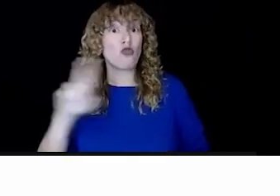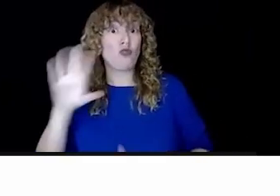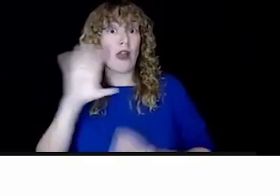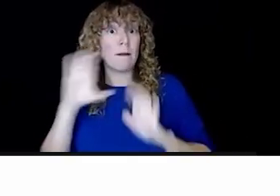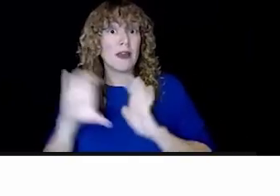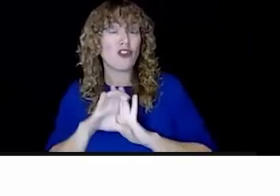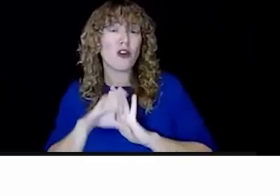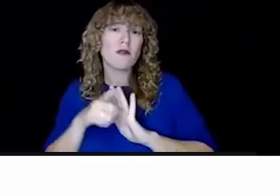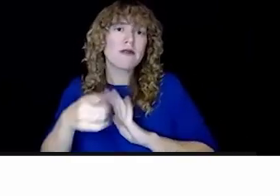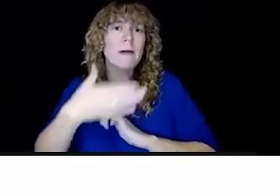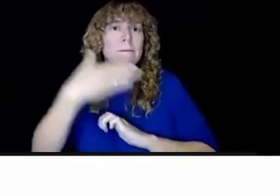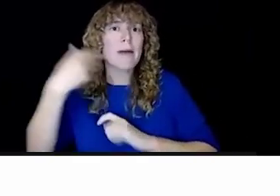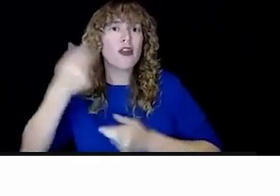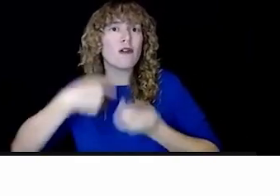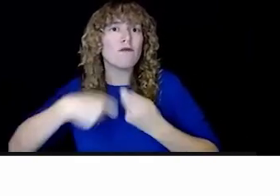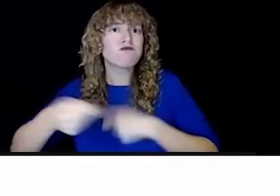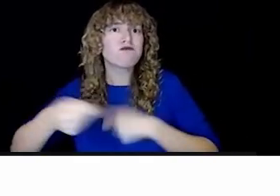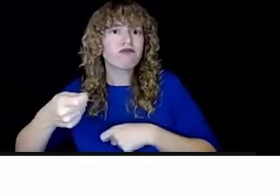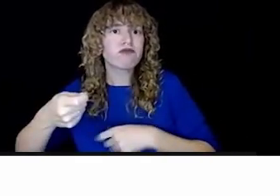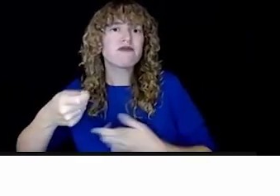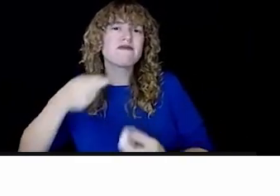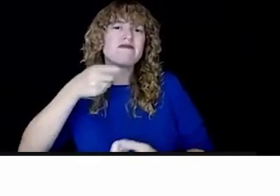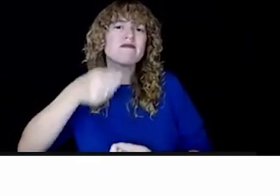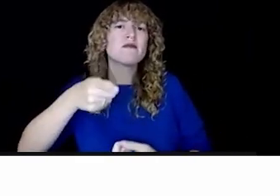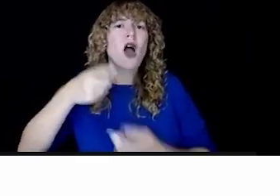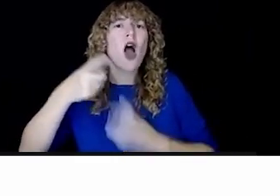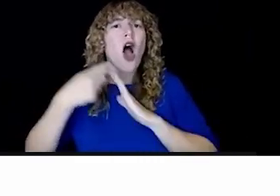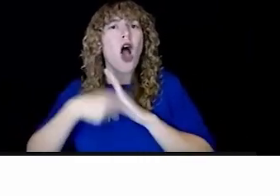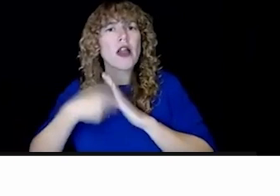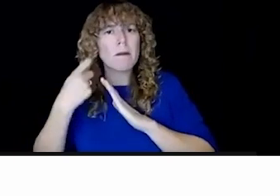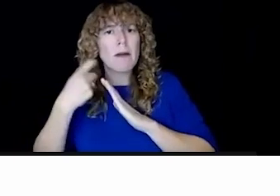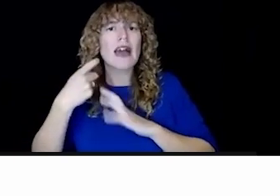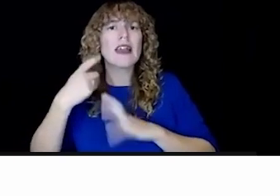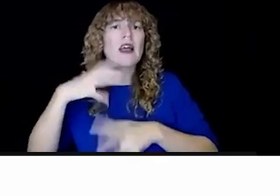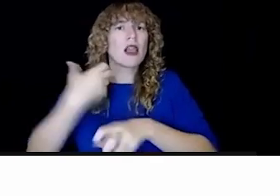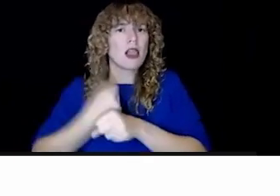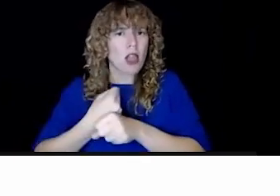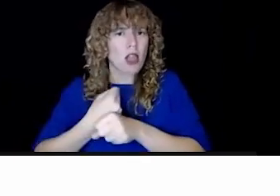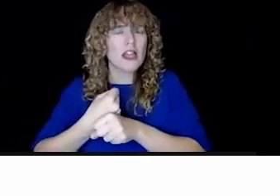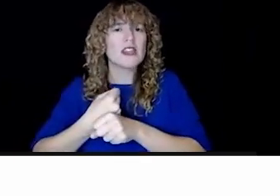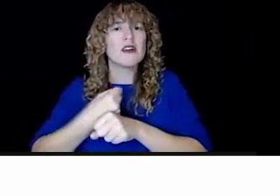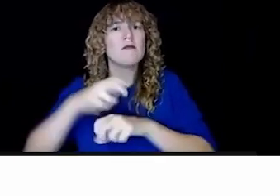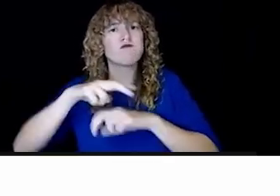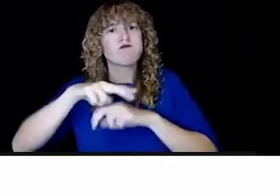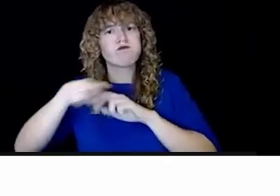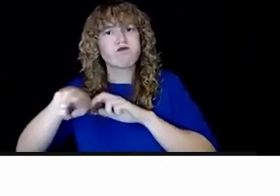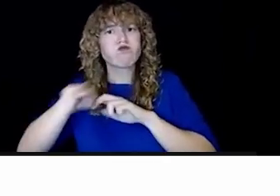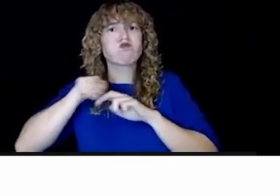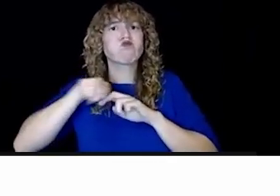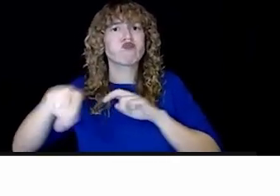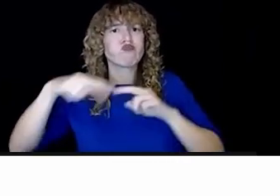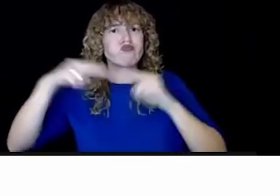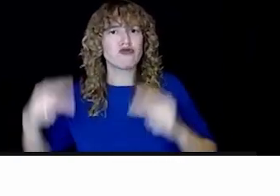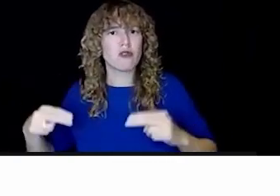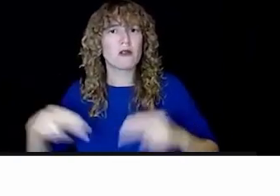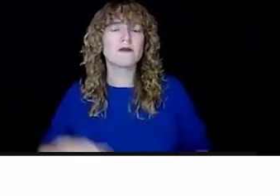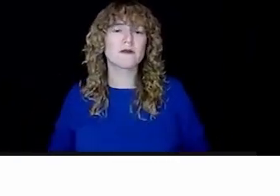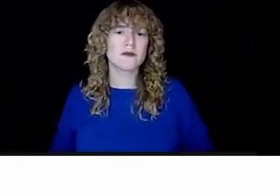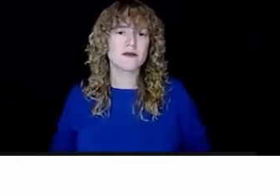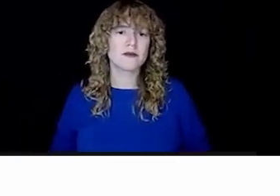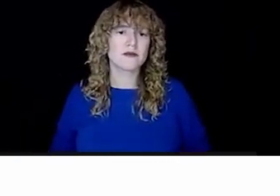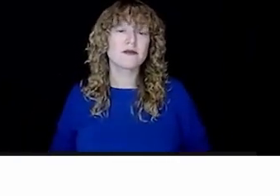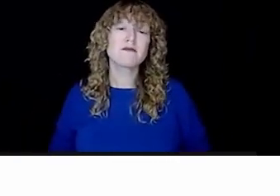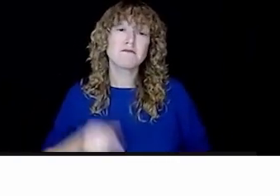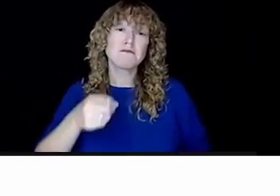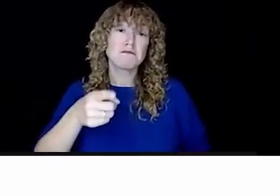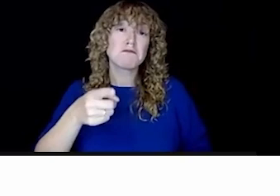these straps with an automatic or semi-automatic locking retractor strap, which could potentially cause less